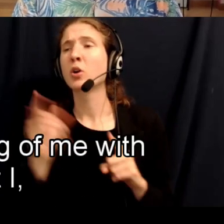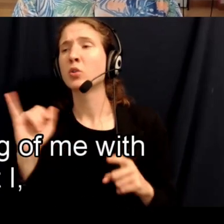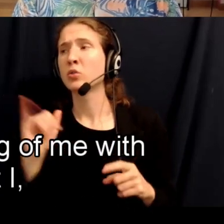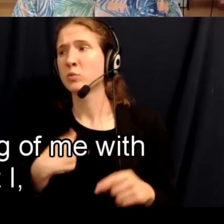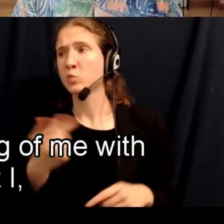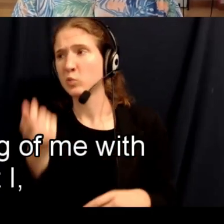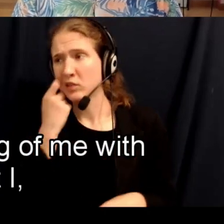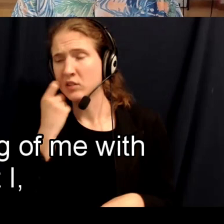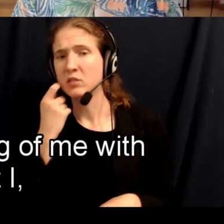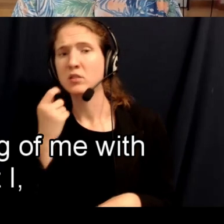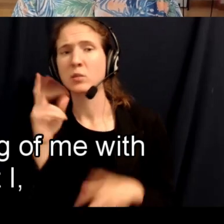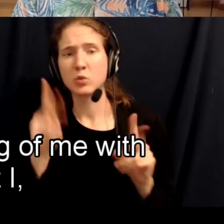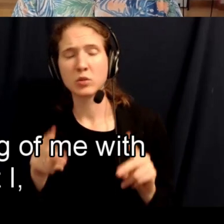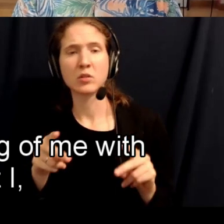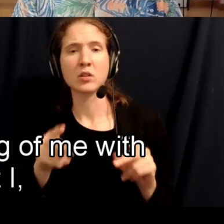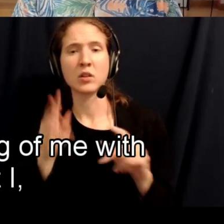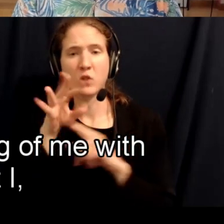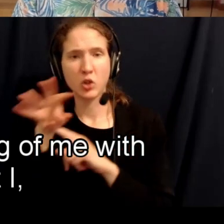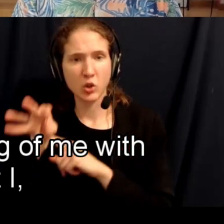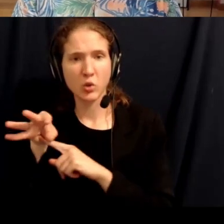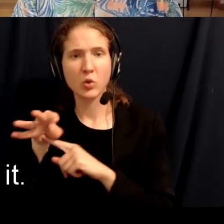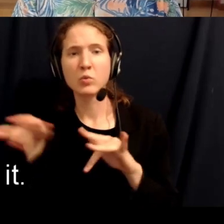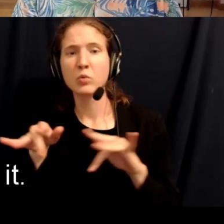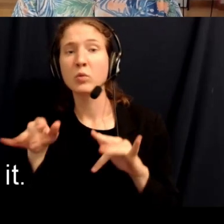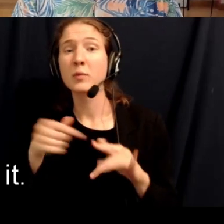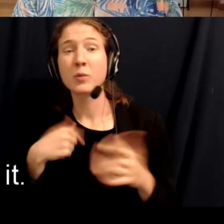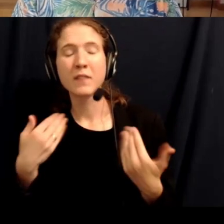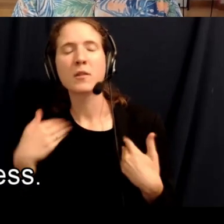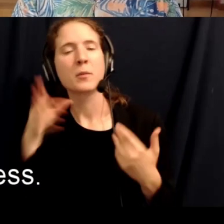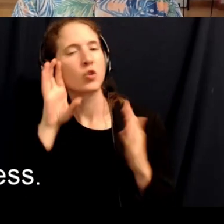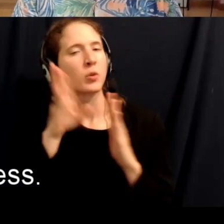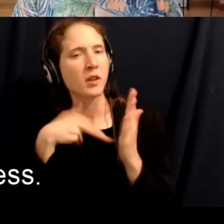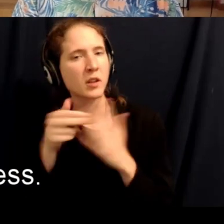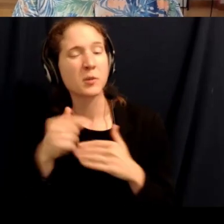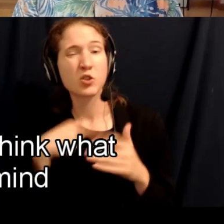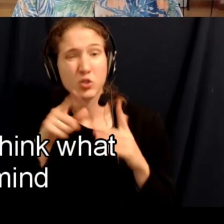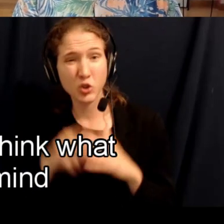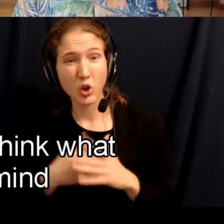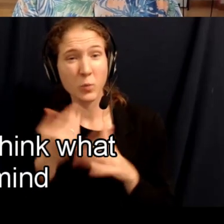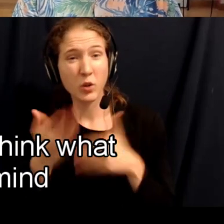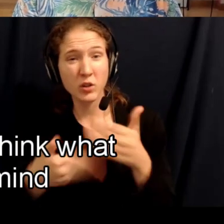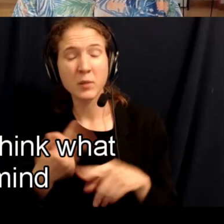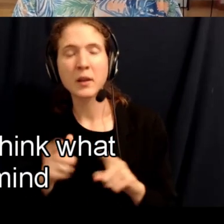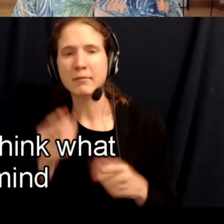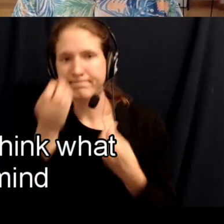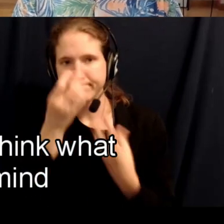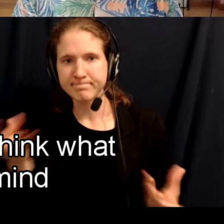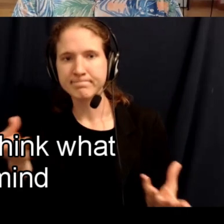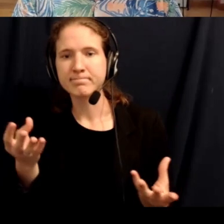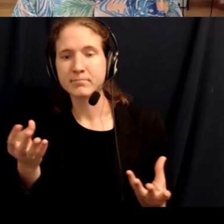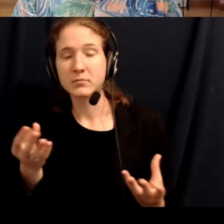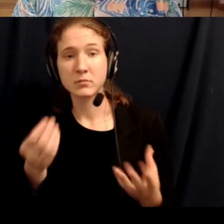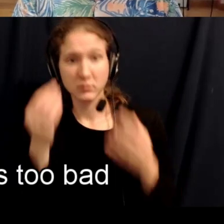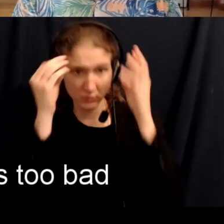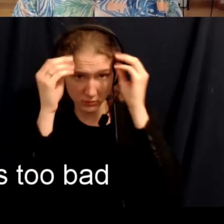recently someone did a videotaping of me with this painting that I mean I started it. It was in the process, but I have to tell you, I think what goes through my